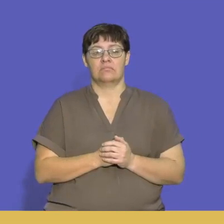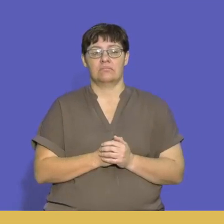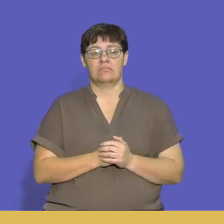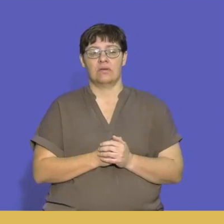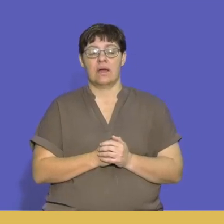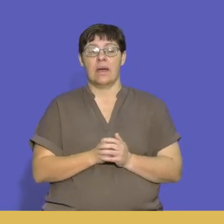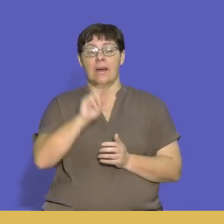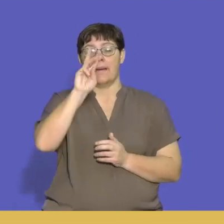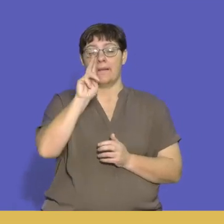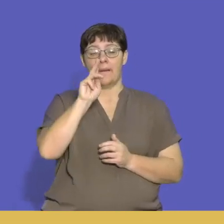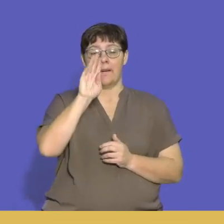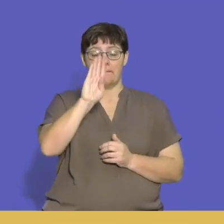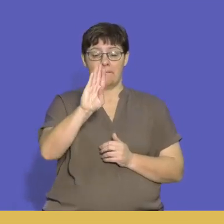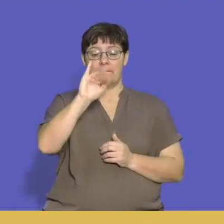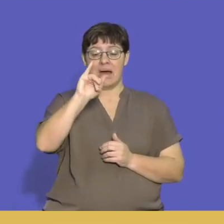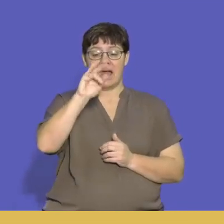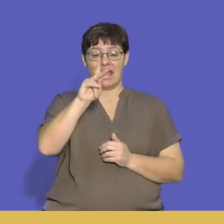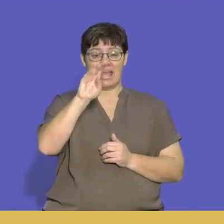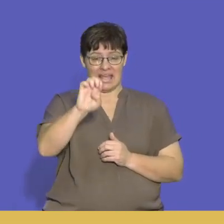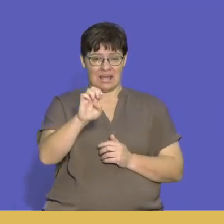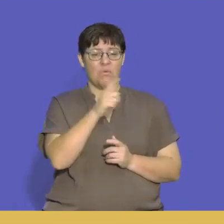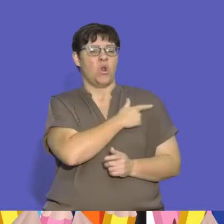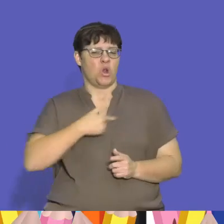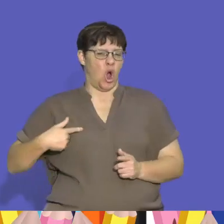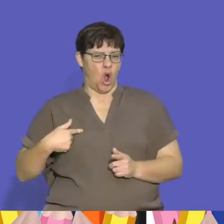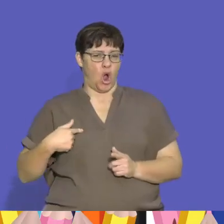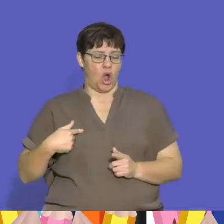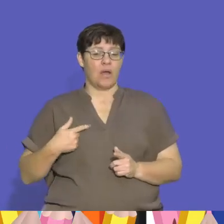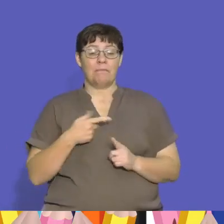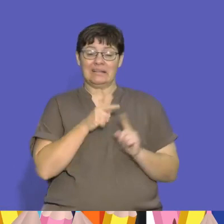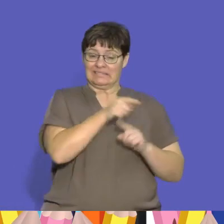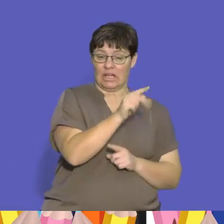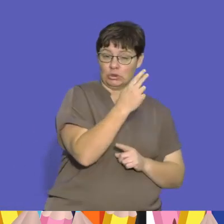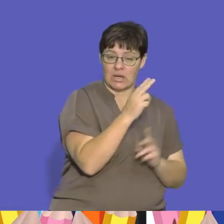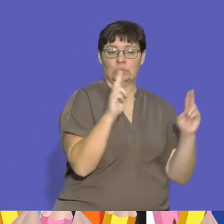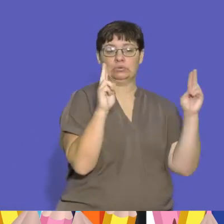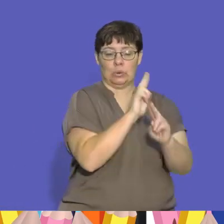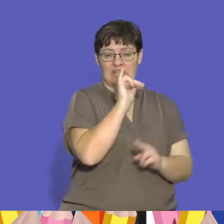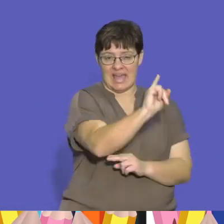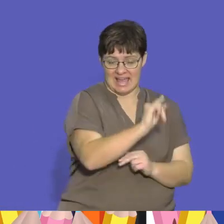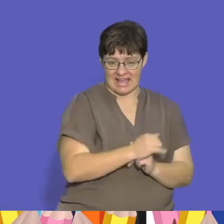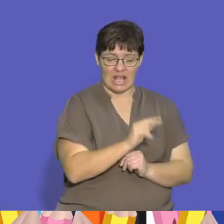like bike. Say twin.